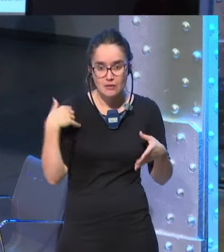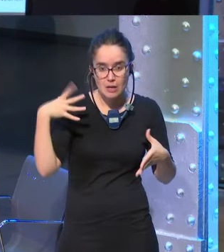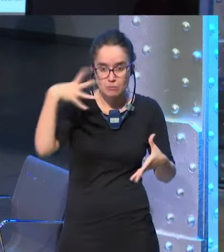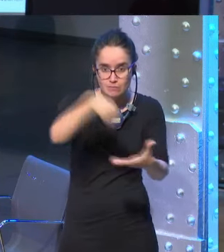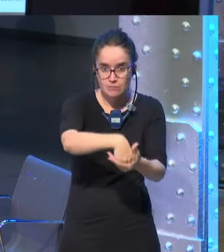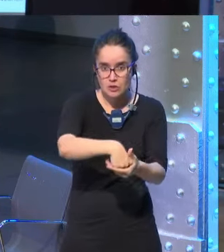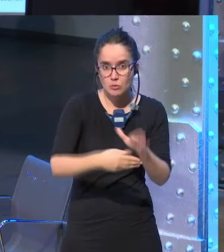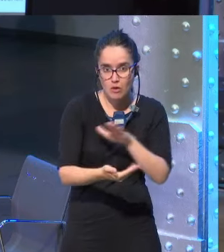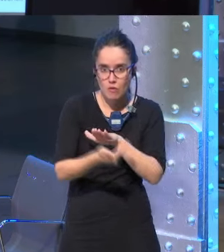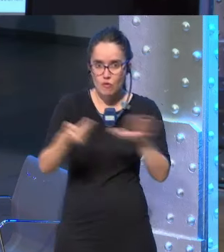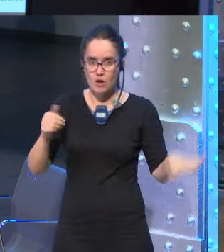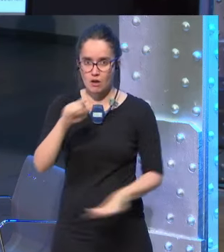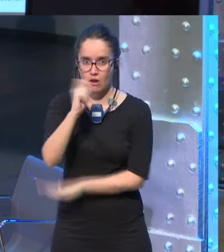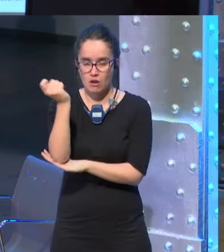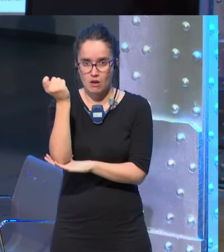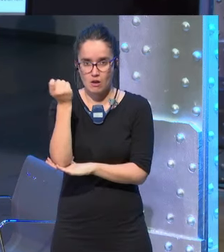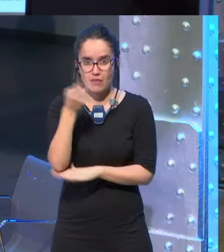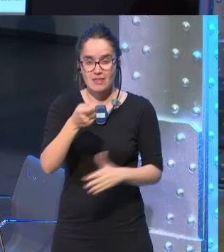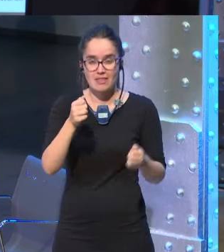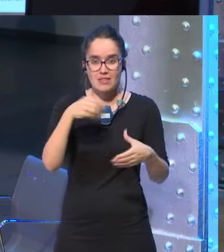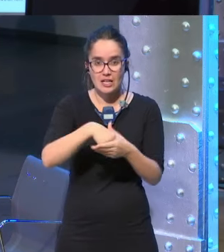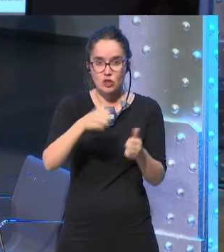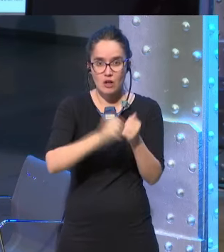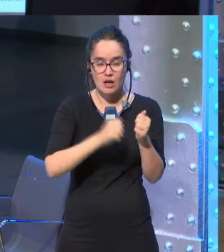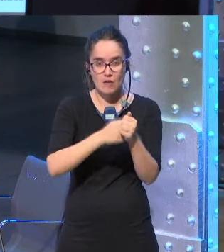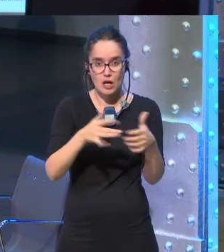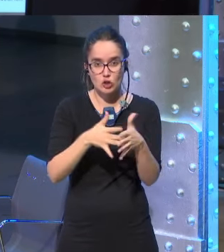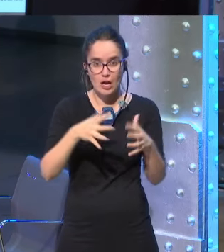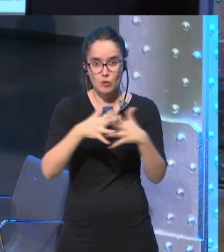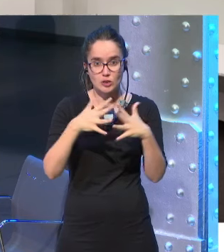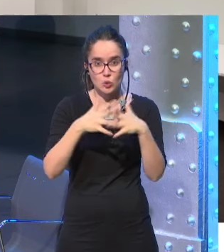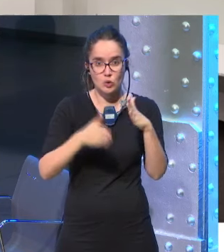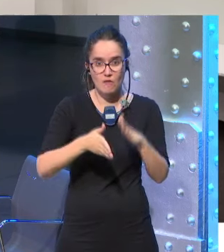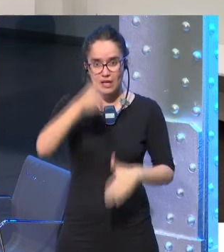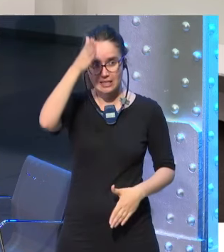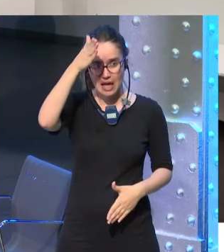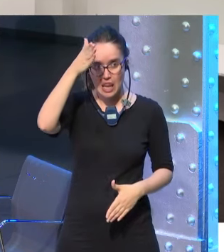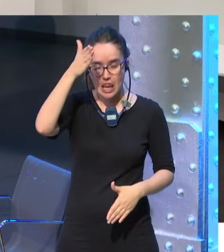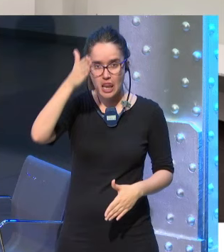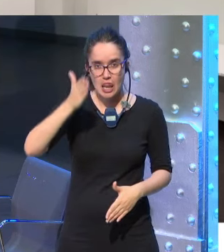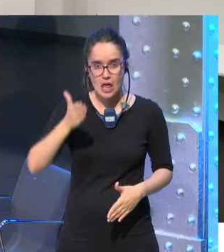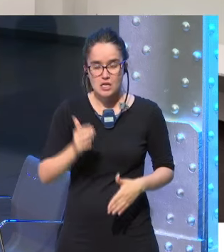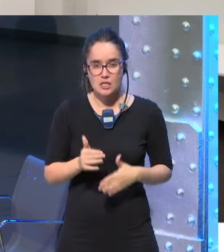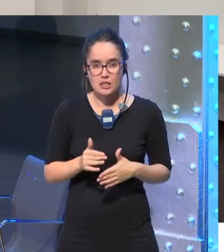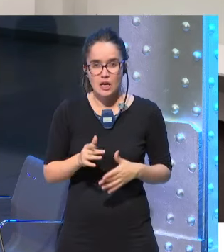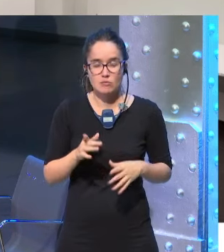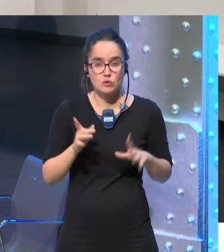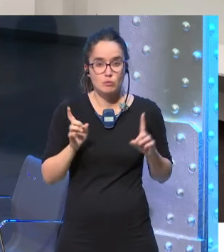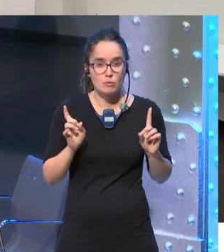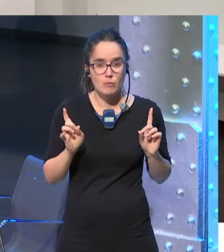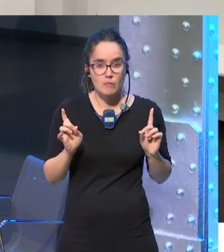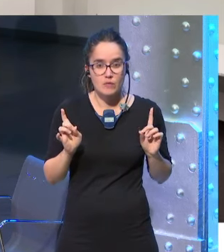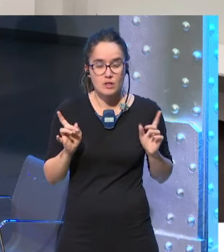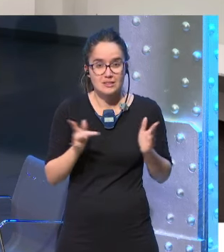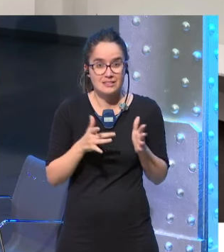this vertical structure, our rock print, which only consists of gravel and string. So